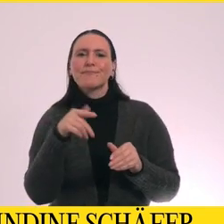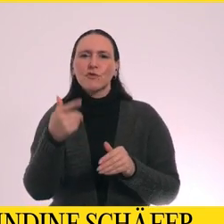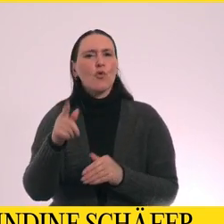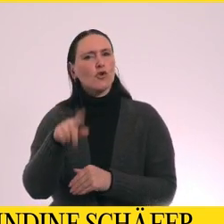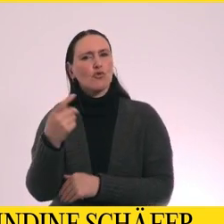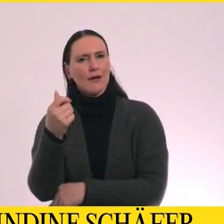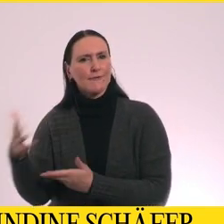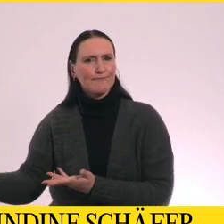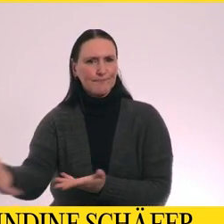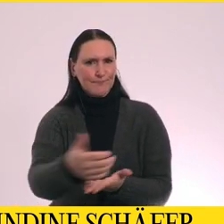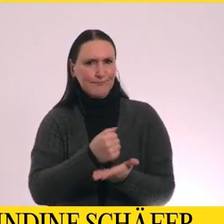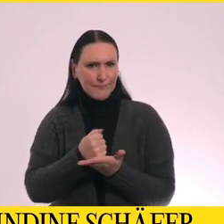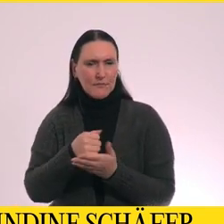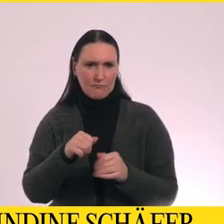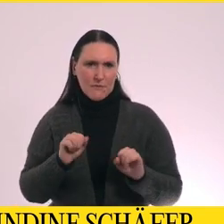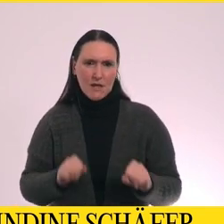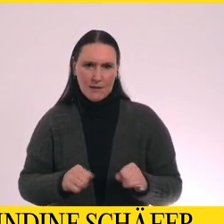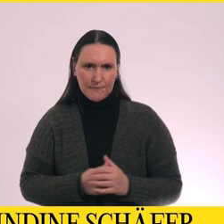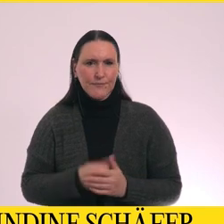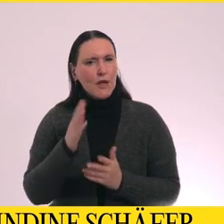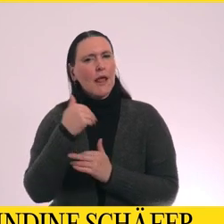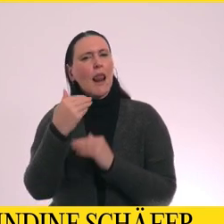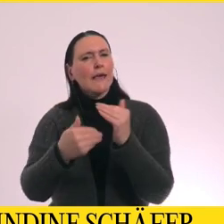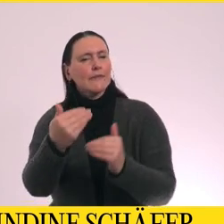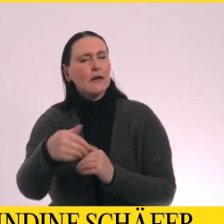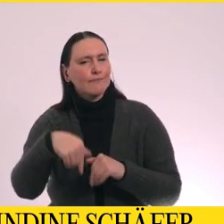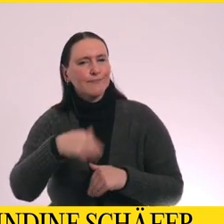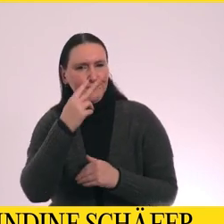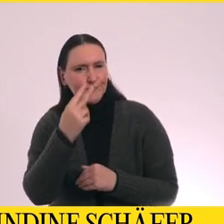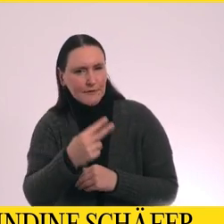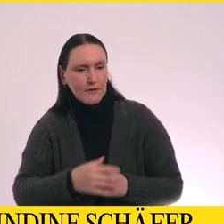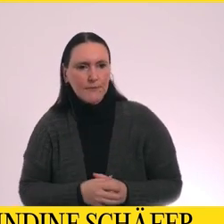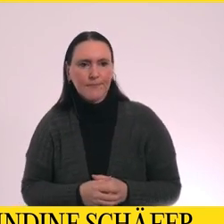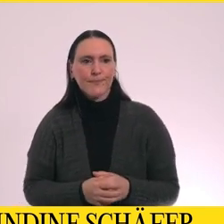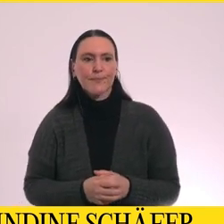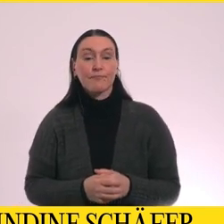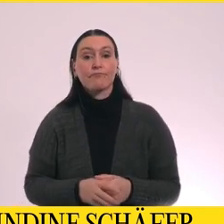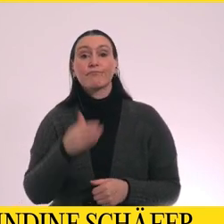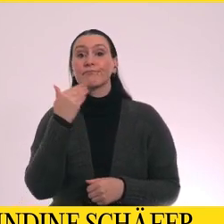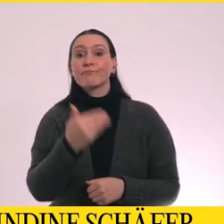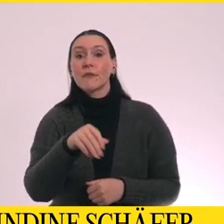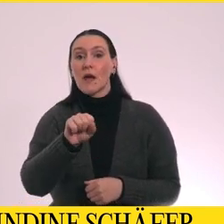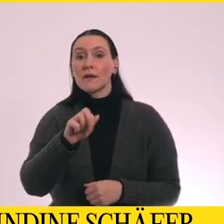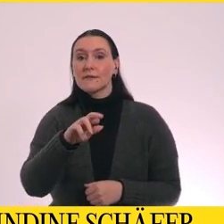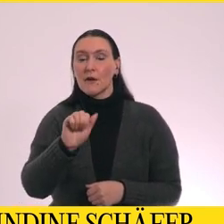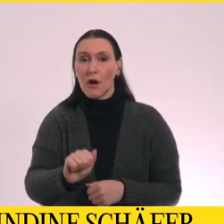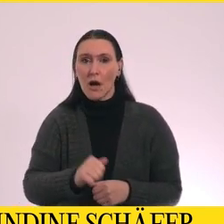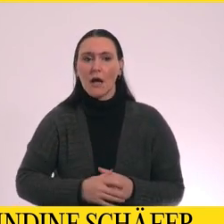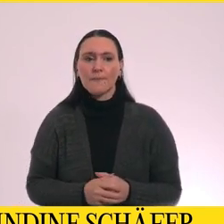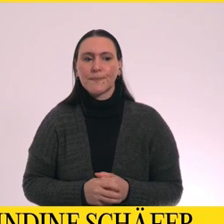well. Thank you. Thank you, Sara. Very significantly, we have an absent presence,